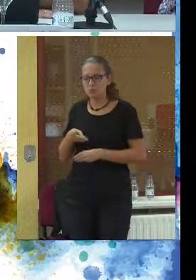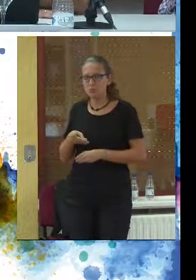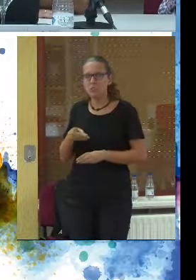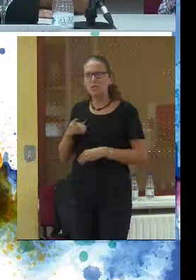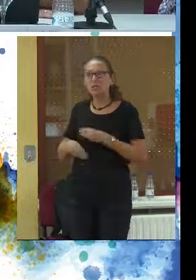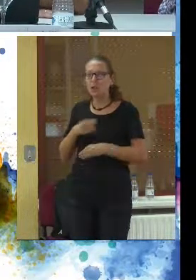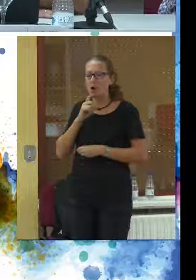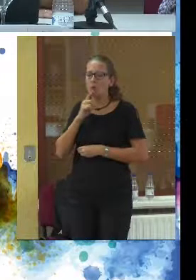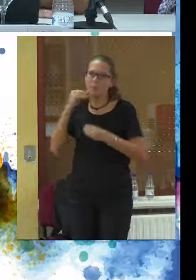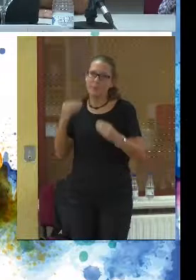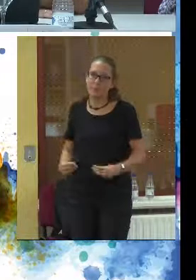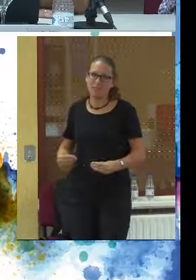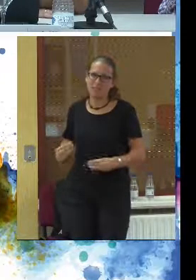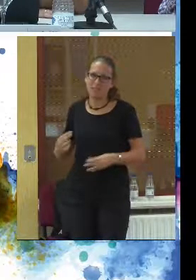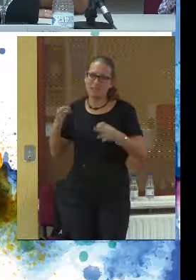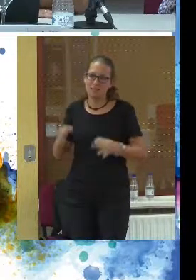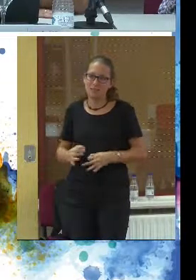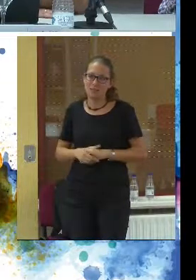in a safety manner.